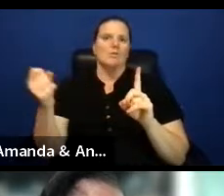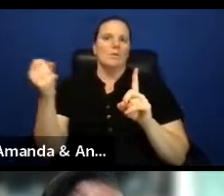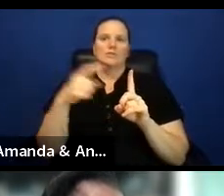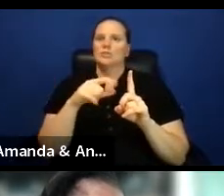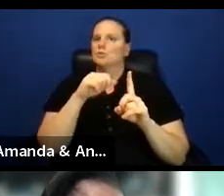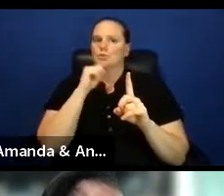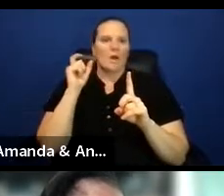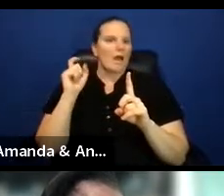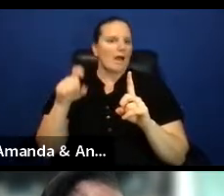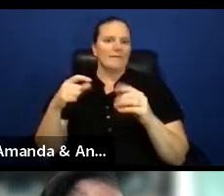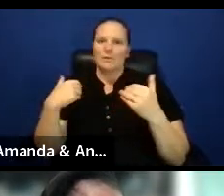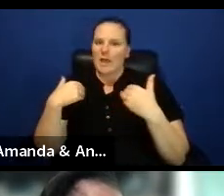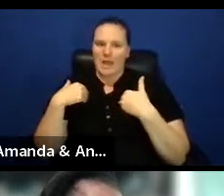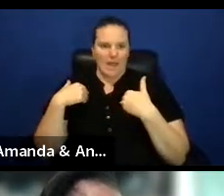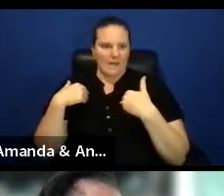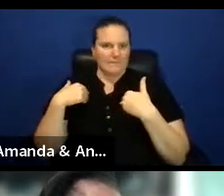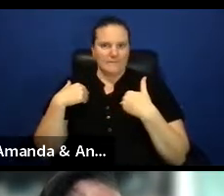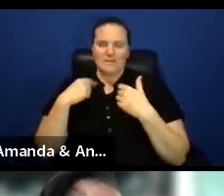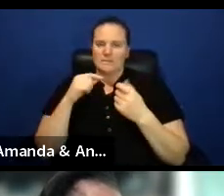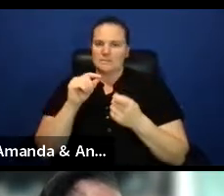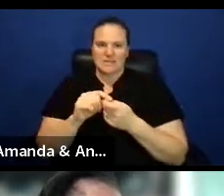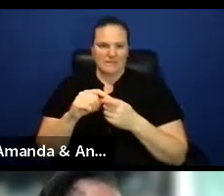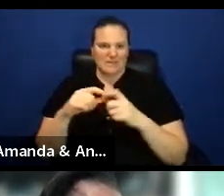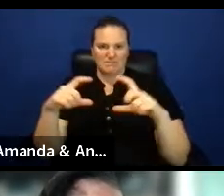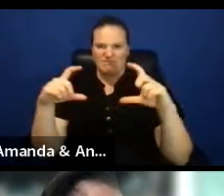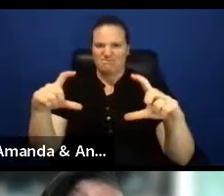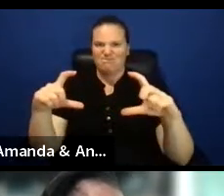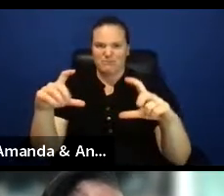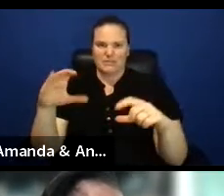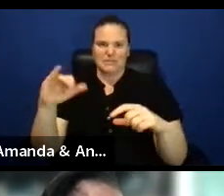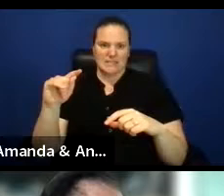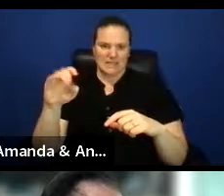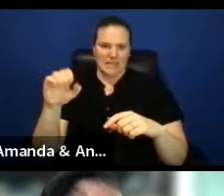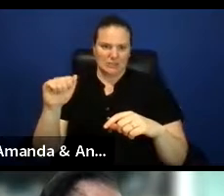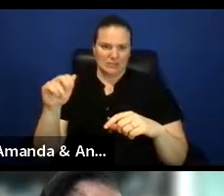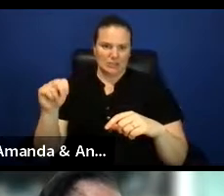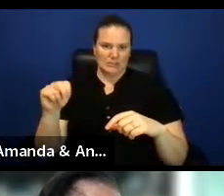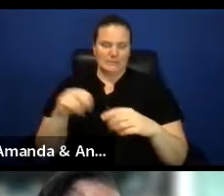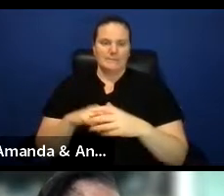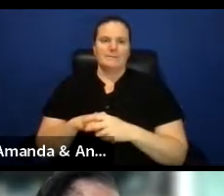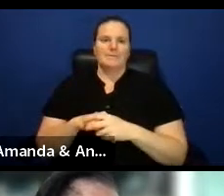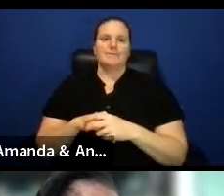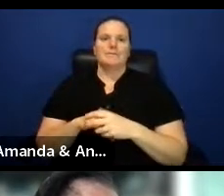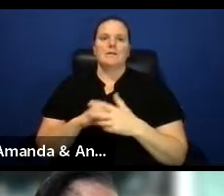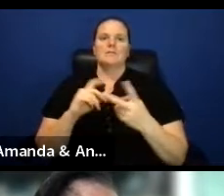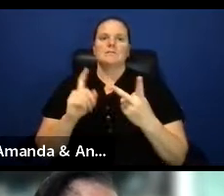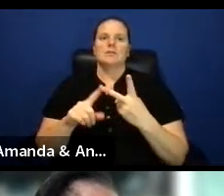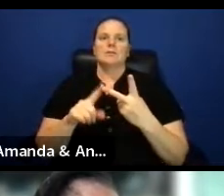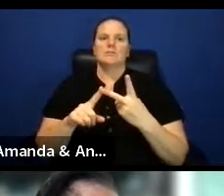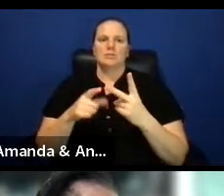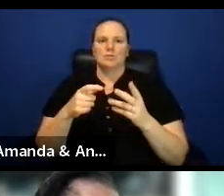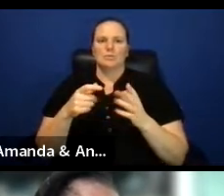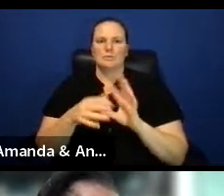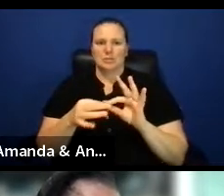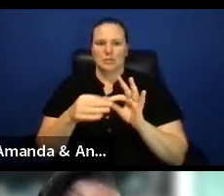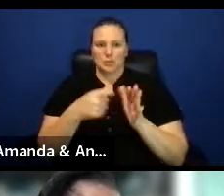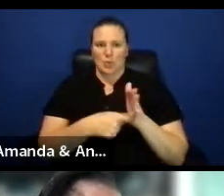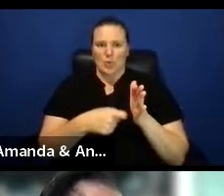don't have to have a specific citation to it. Okay. And then a second question, you mentioned tolling there, which